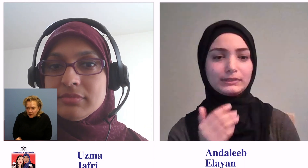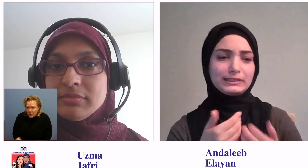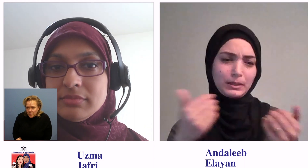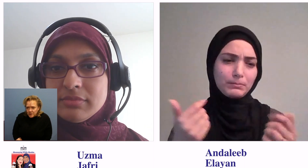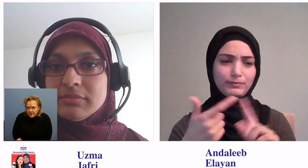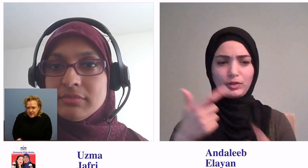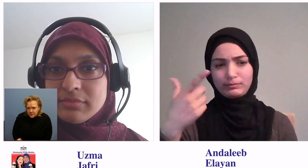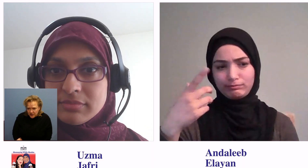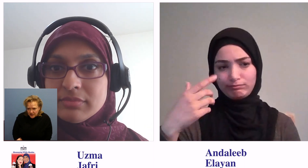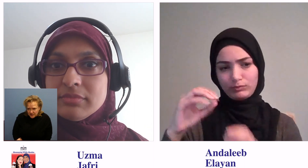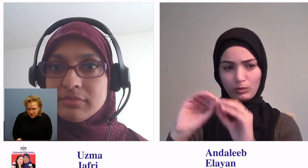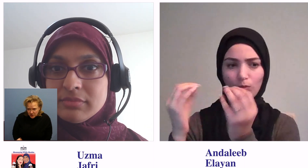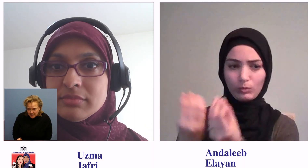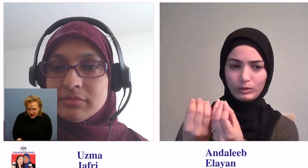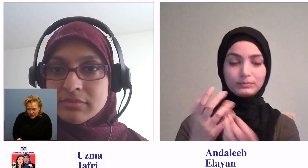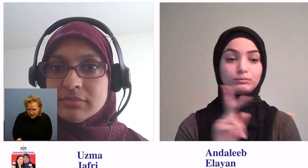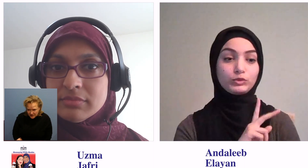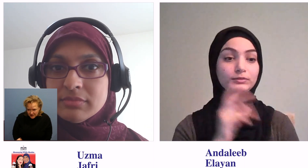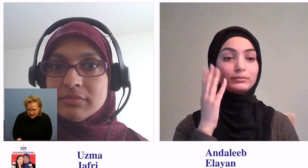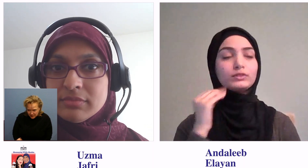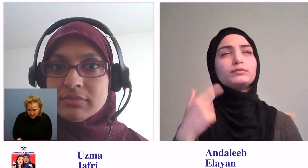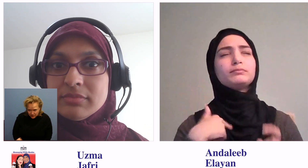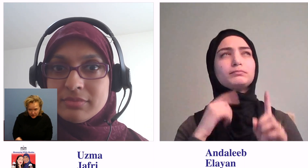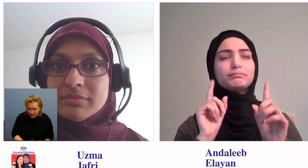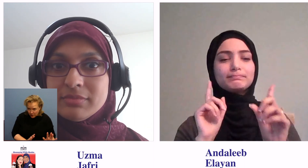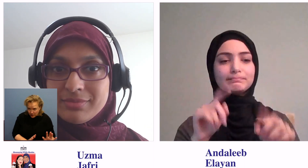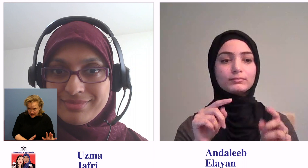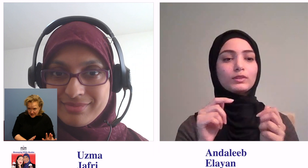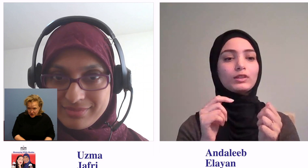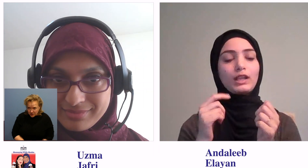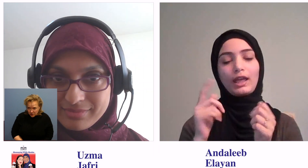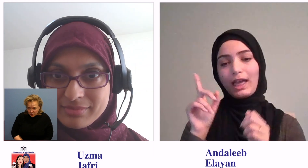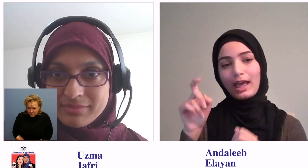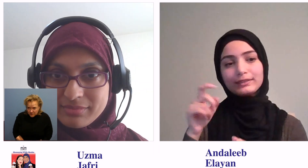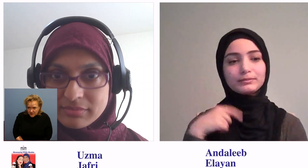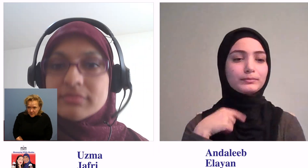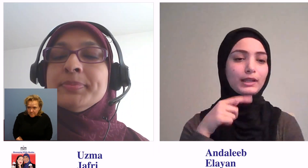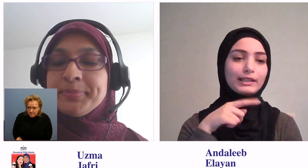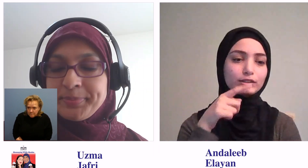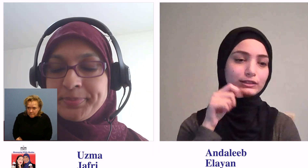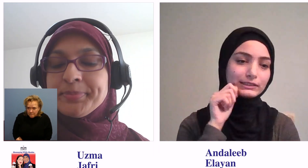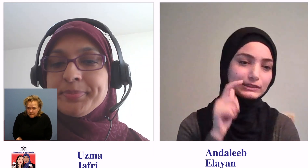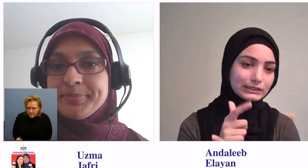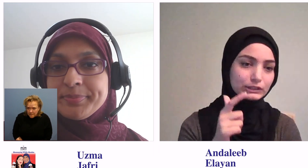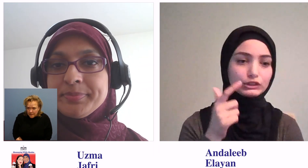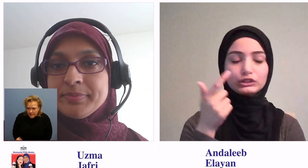Tarawih, So from my own personal experience, which is obviously separate from my organization, Global Deaf Muslim.